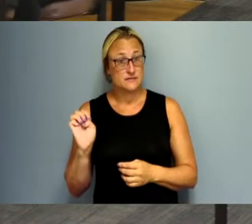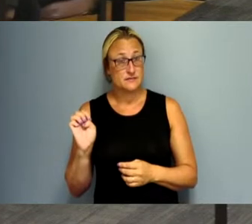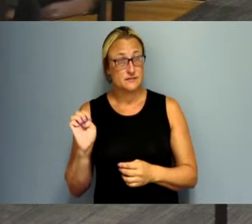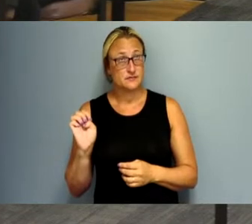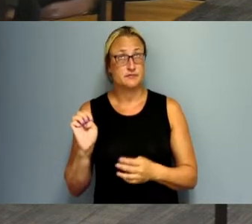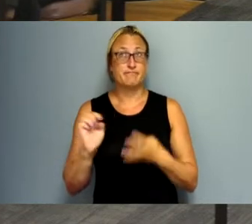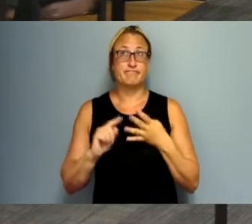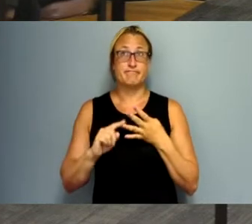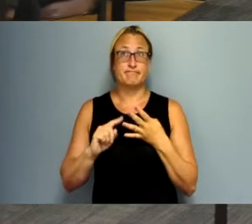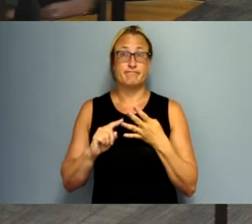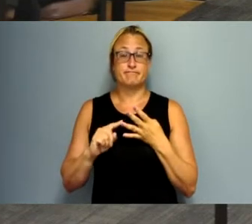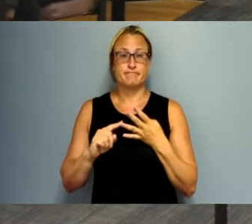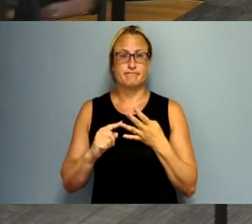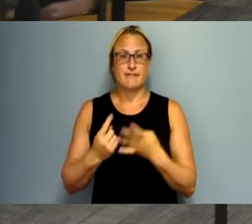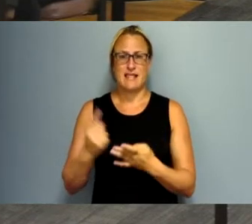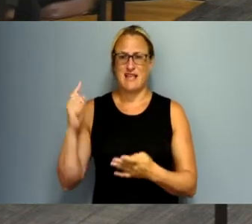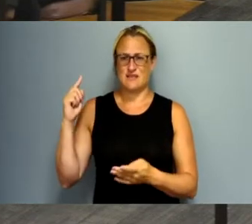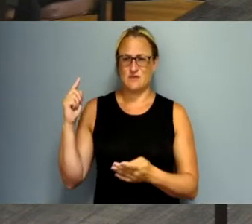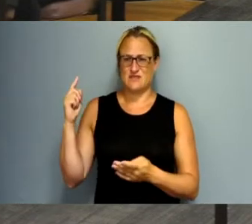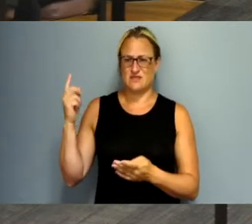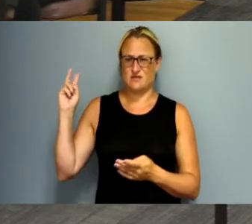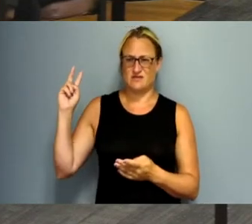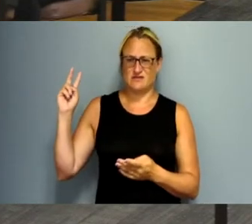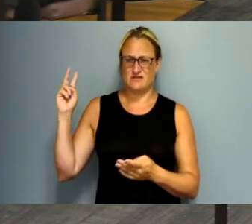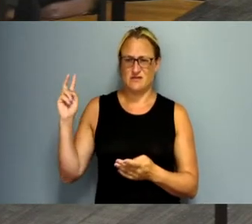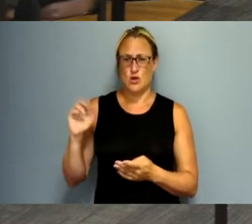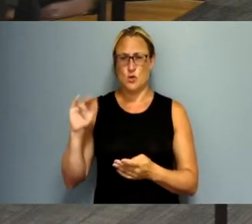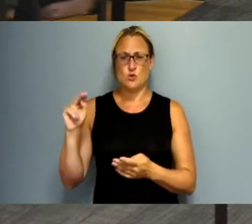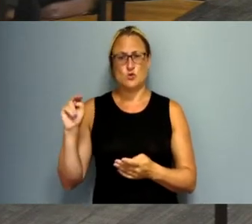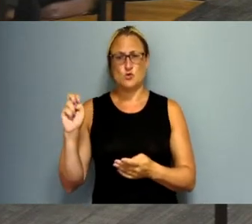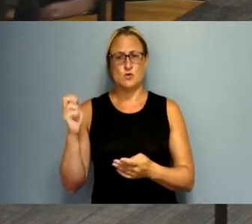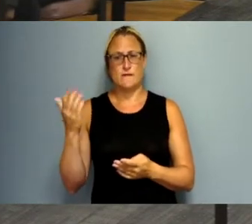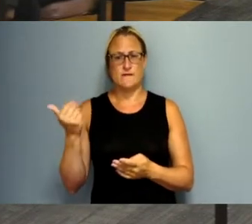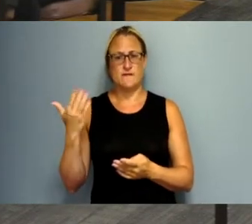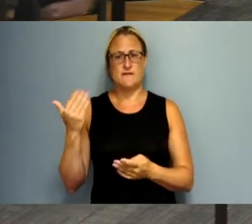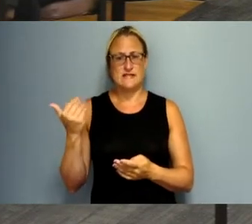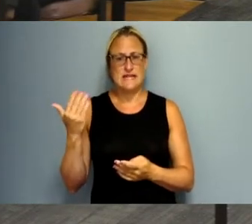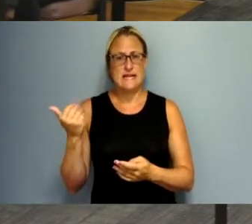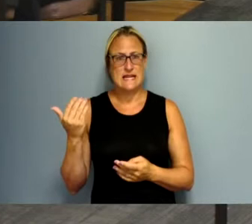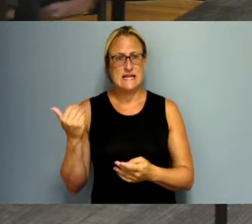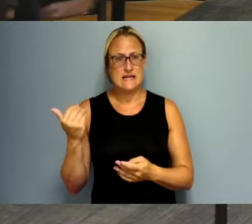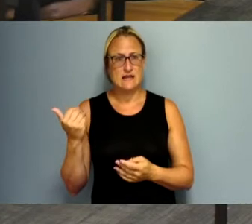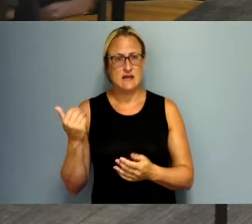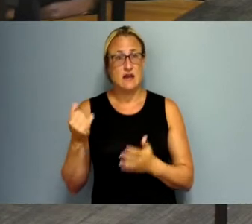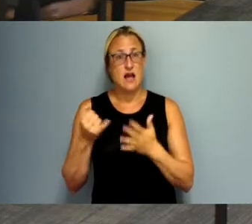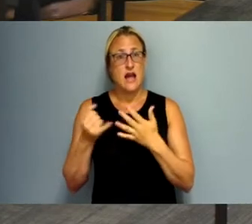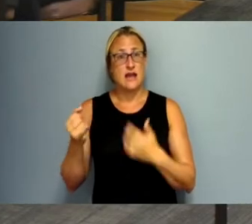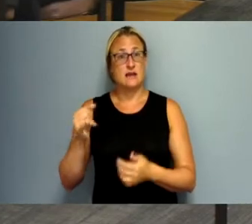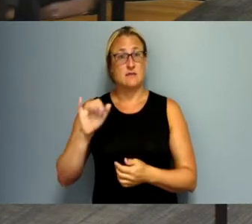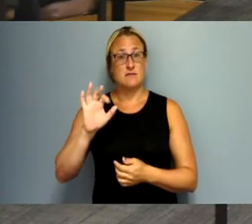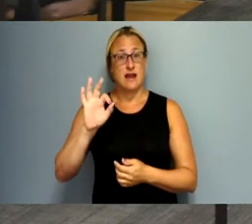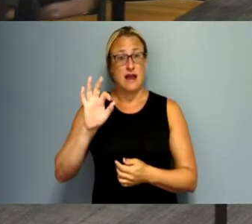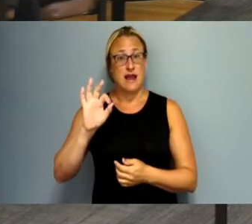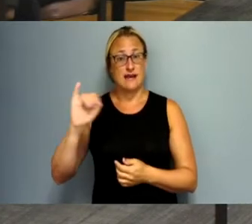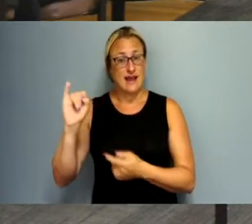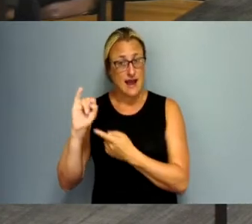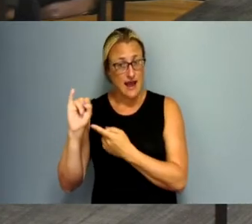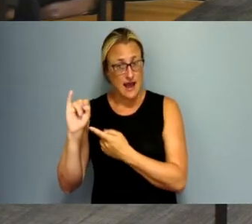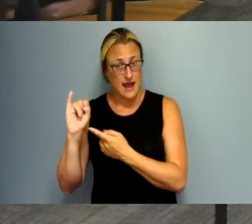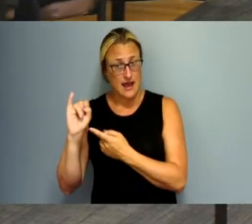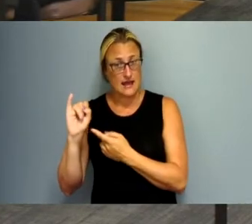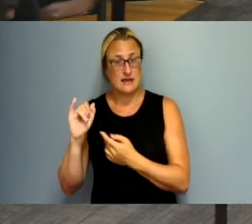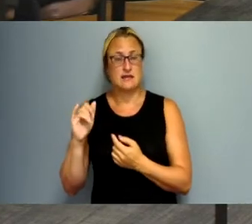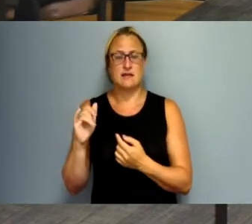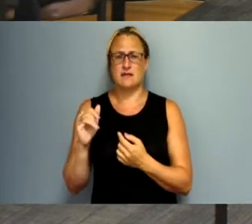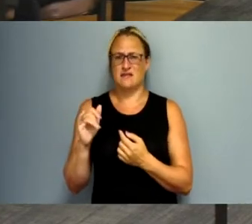week, or June 15th, last meeting, item 9I had the